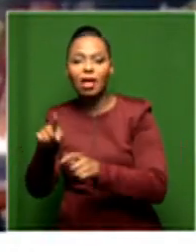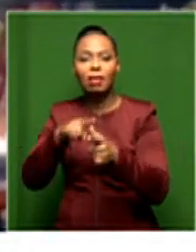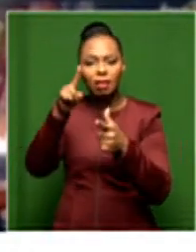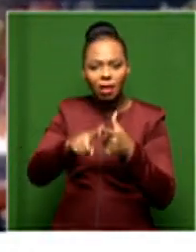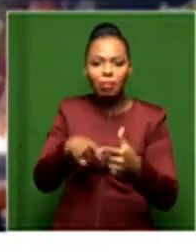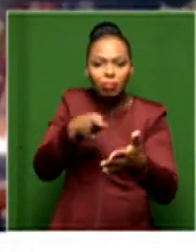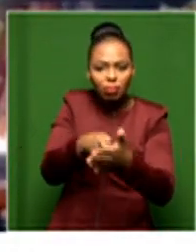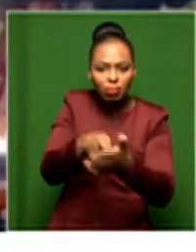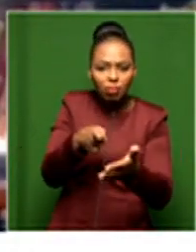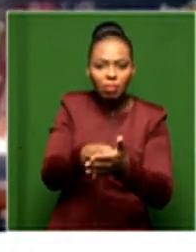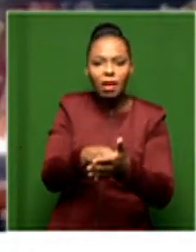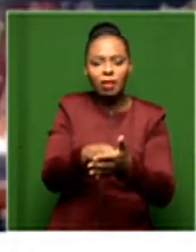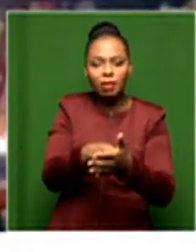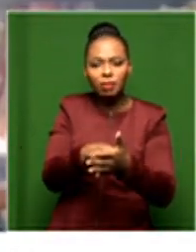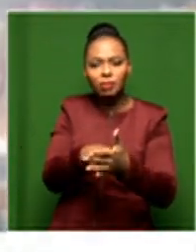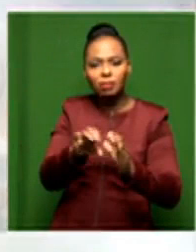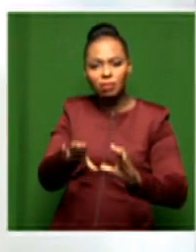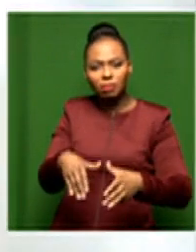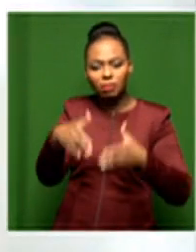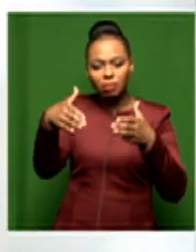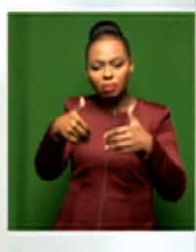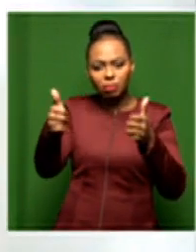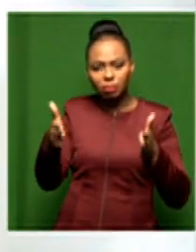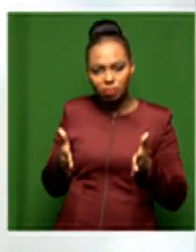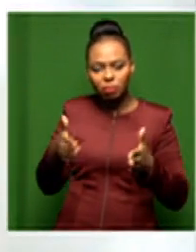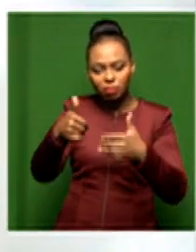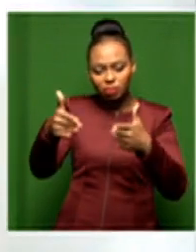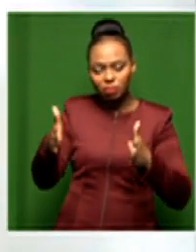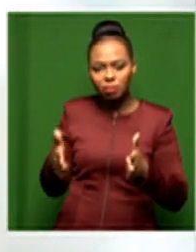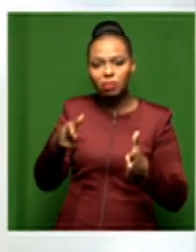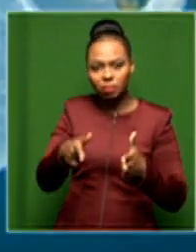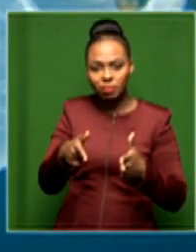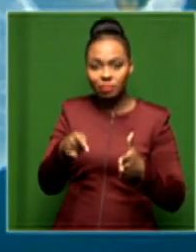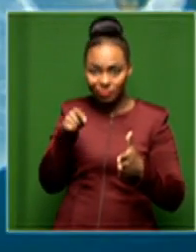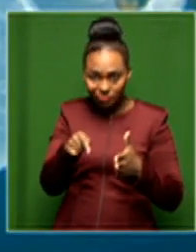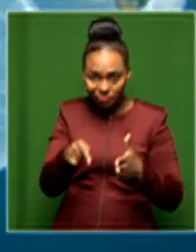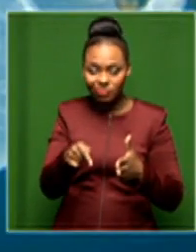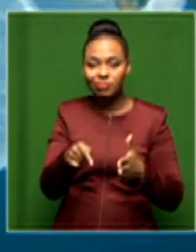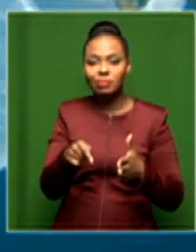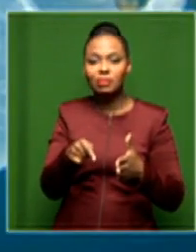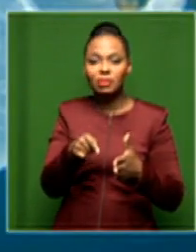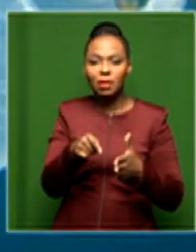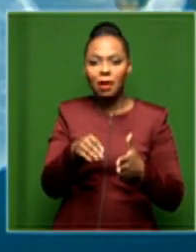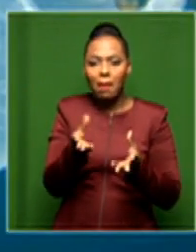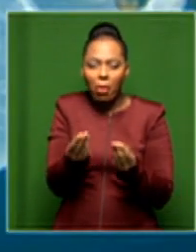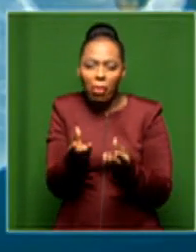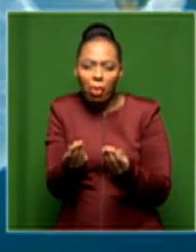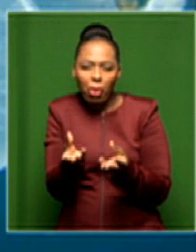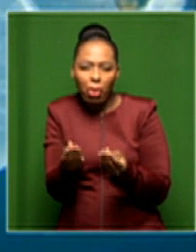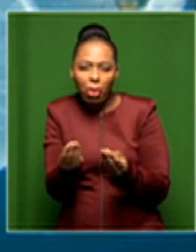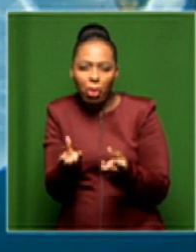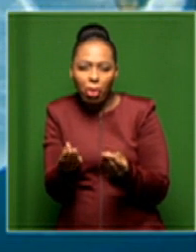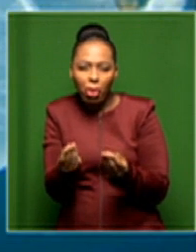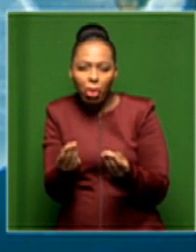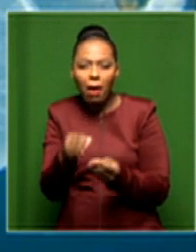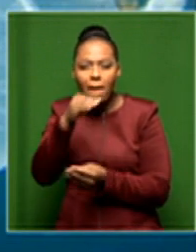through our machinery to produce plastic refuse bags. This entails melting the plastic and extruding it into